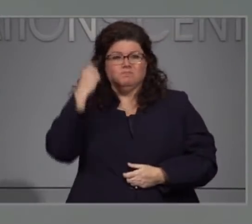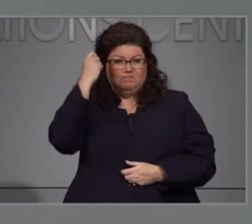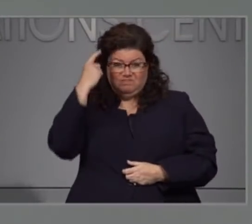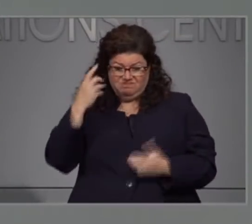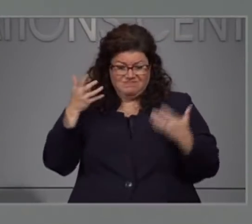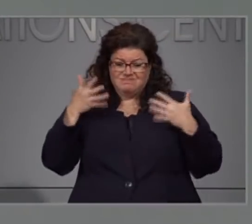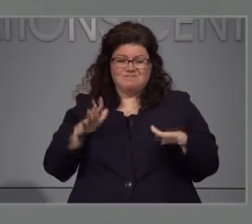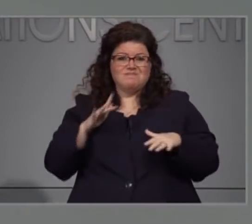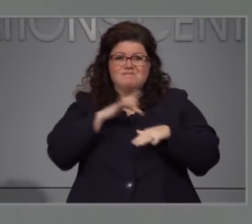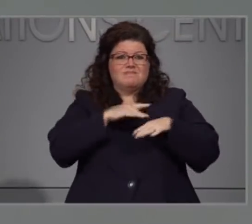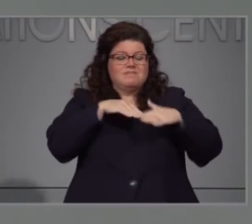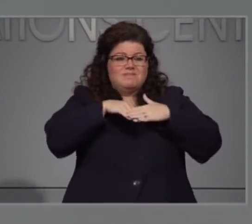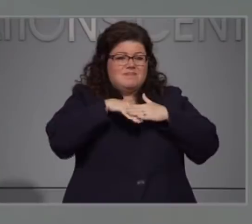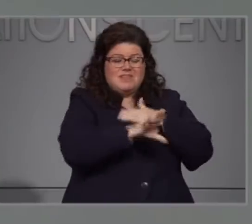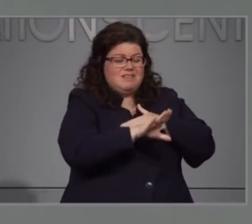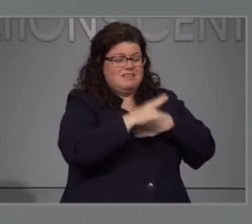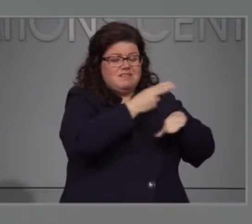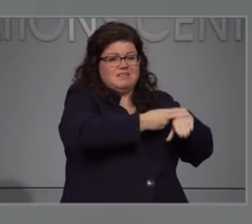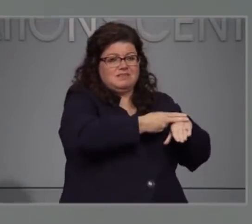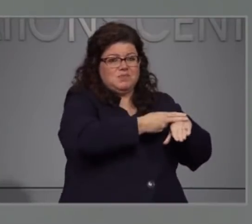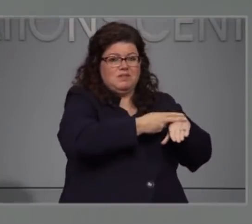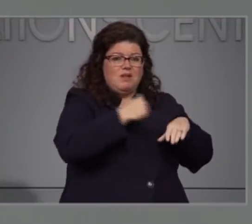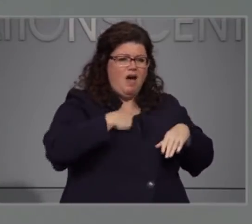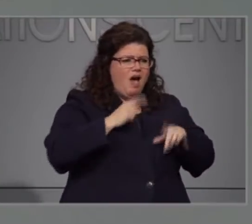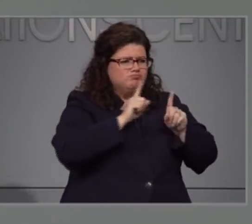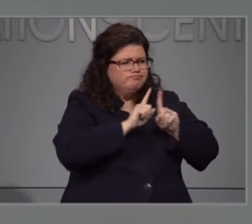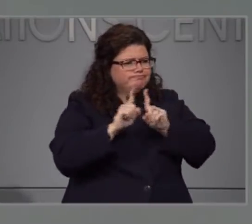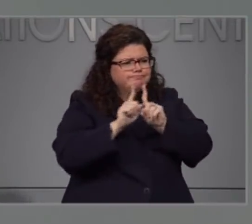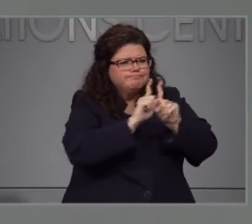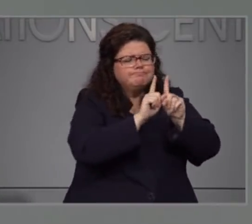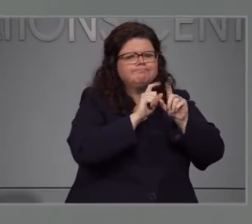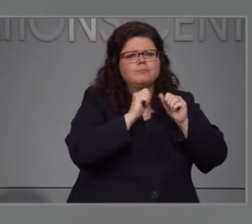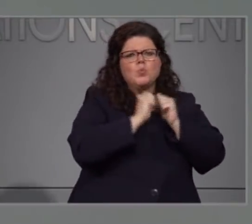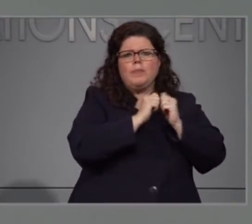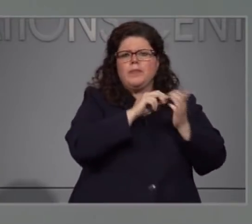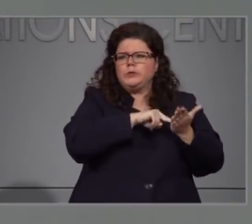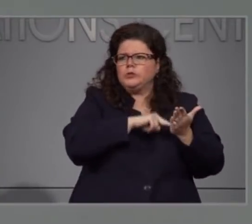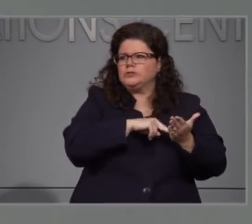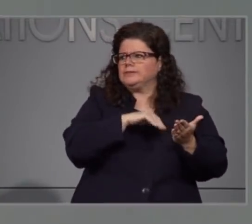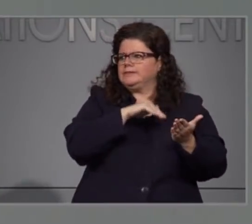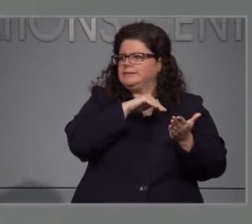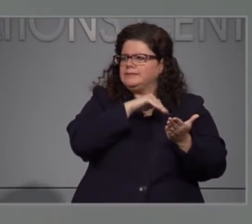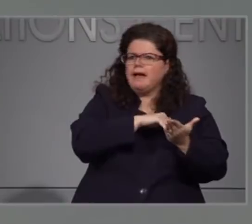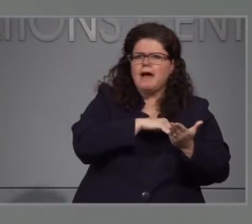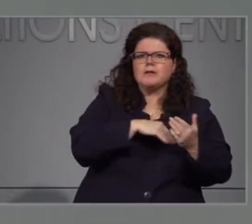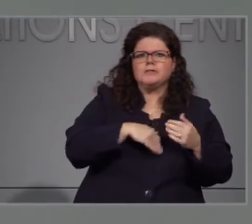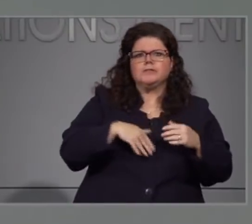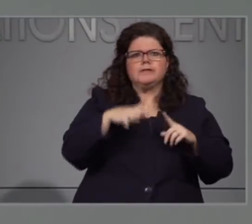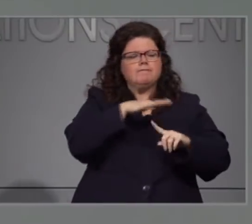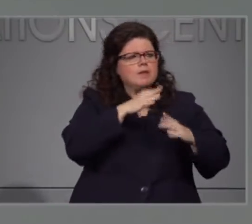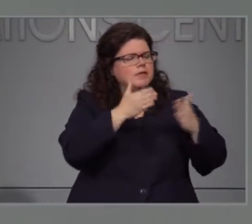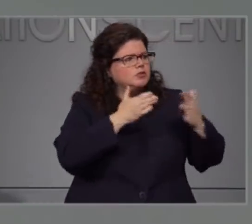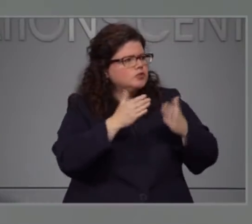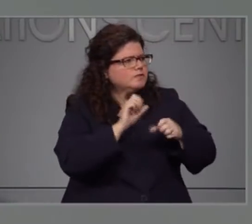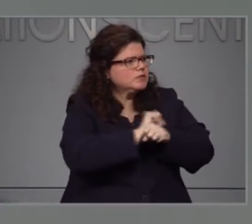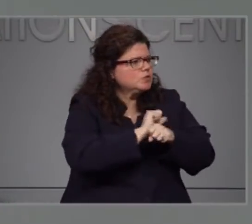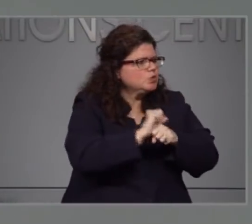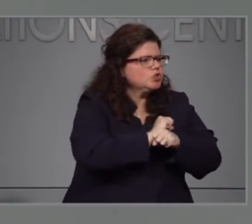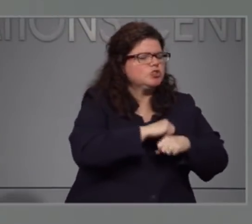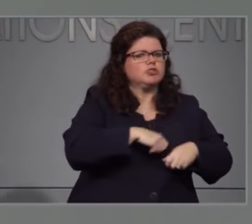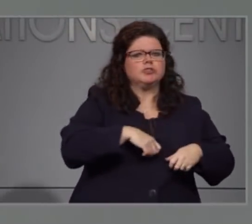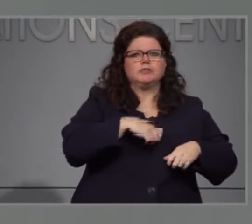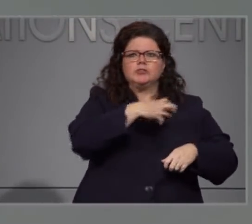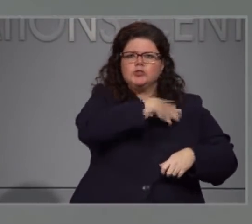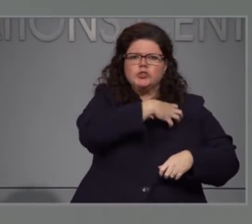our extraordinary doctors, our nurses, our respiratory therapists, our environmental service workers, our